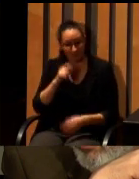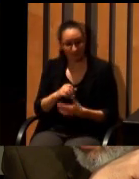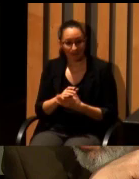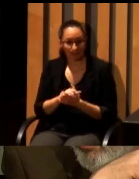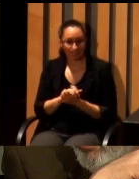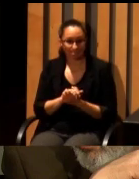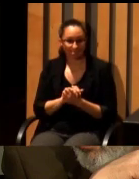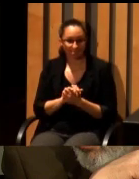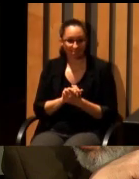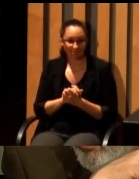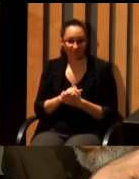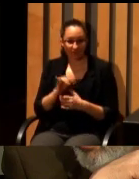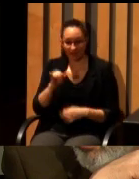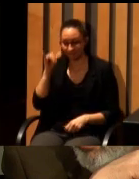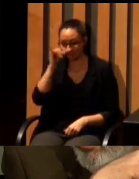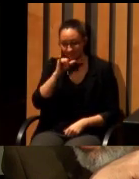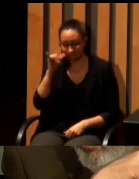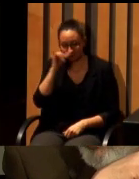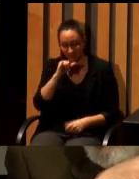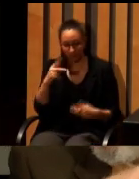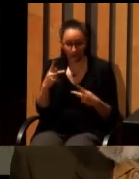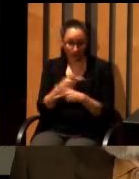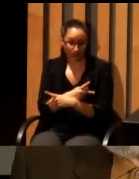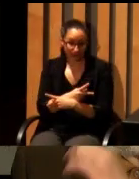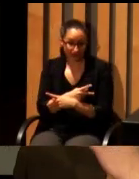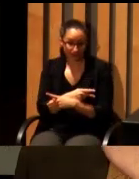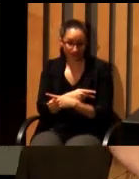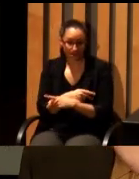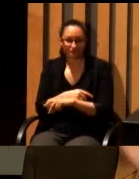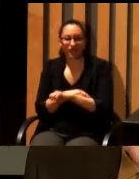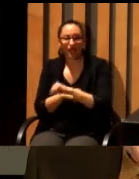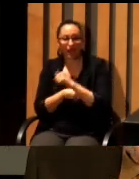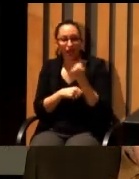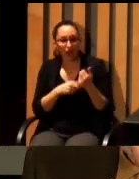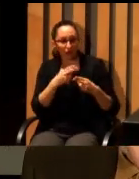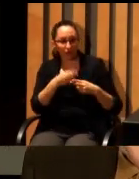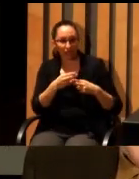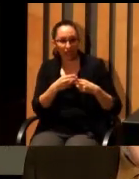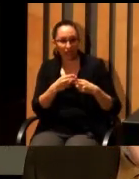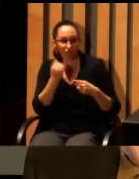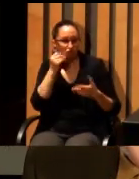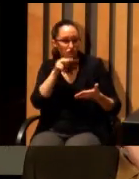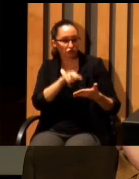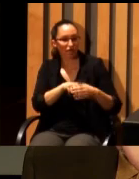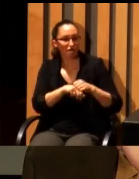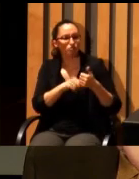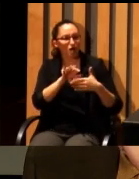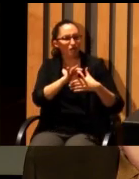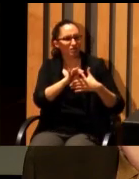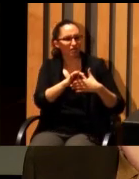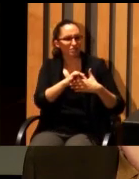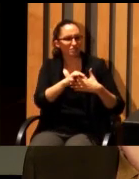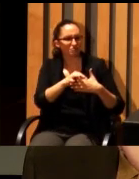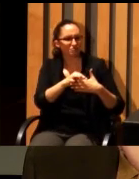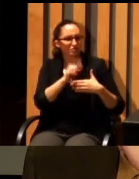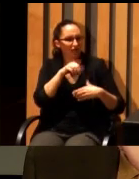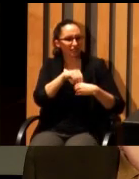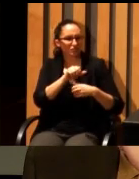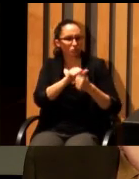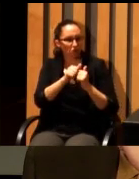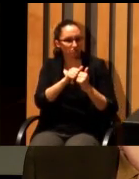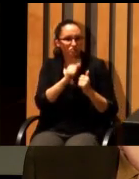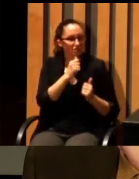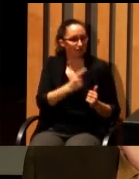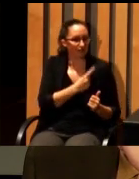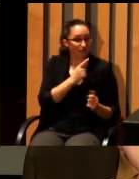This is most egregious of all. The other names in other contexts are not offensive. This one, except